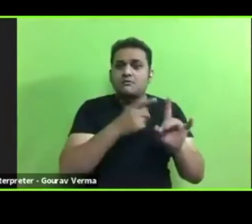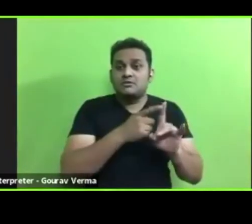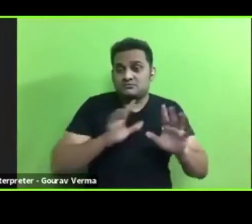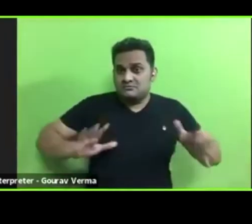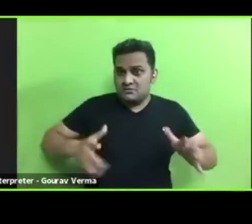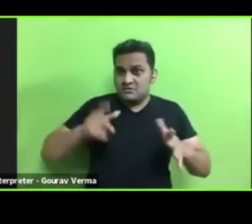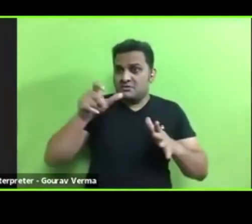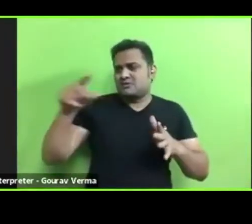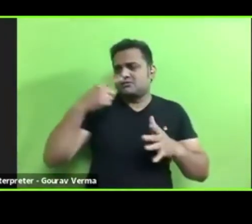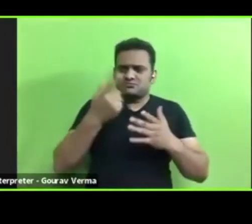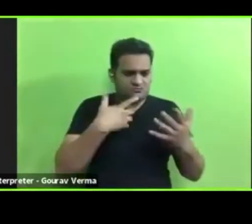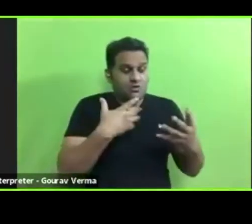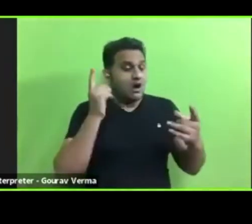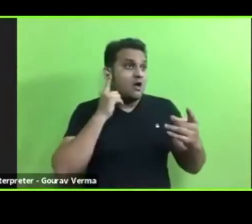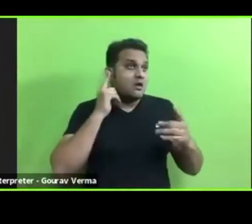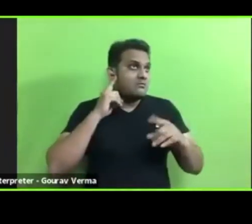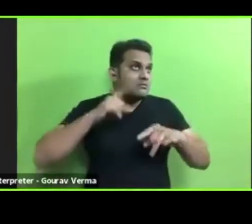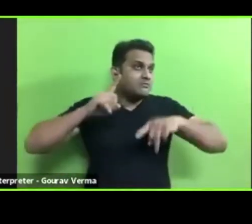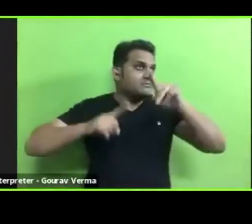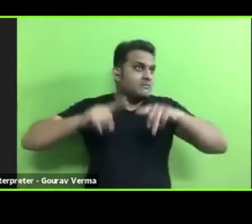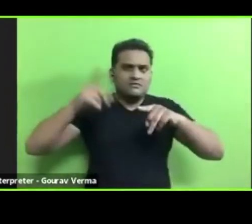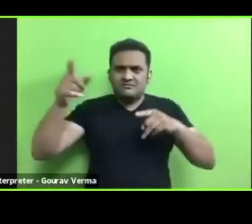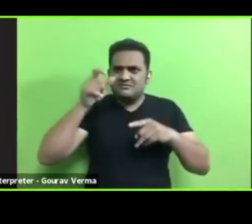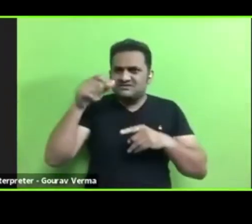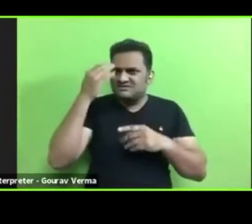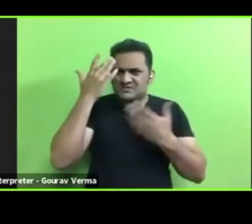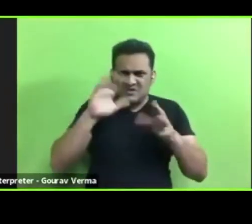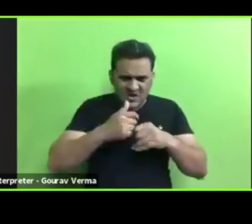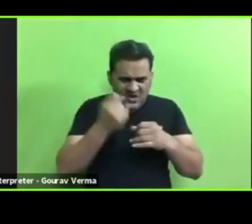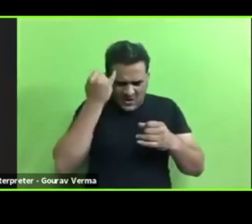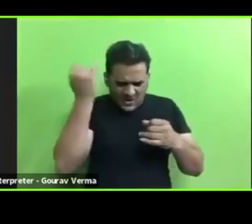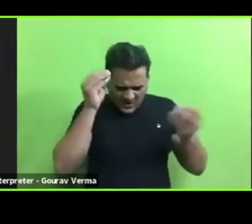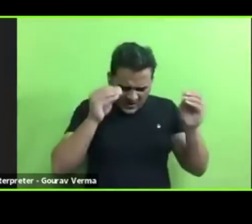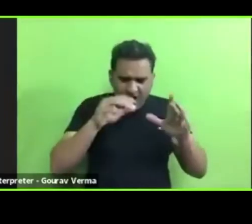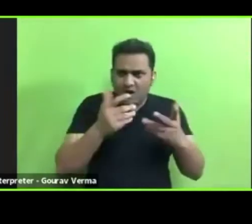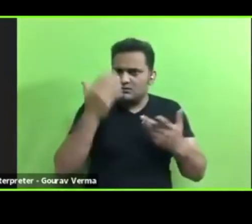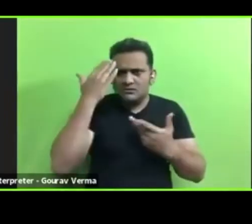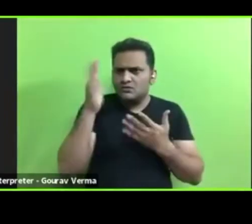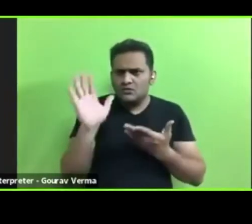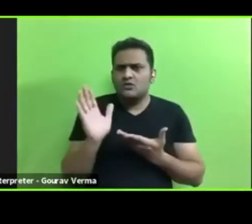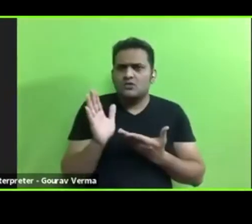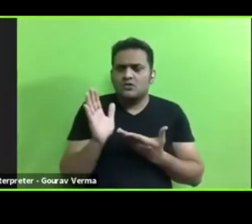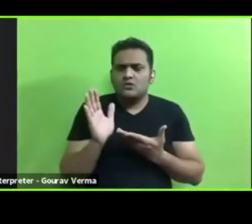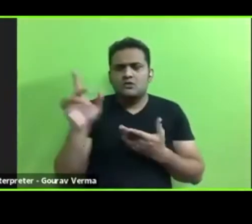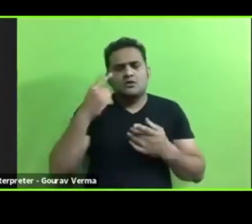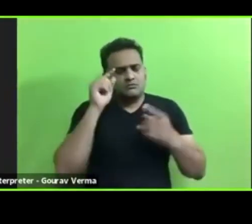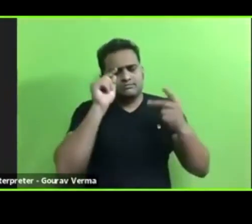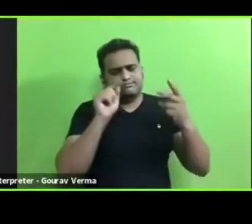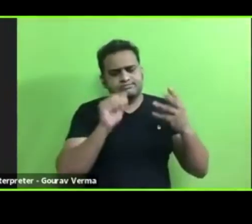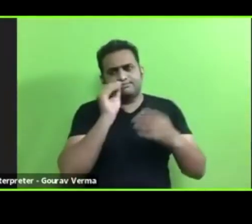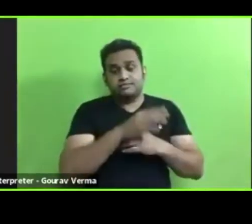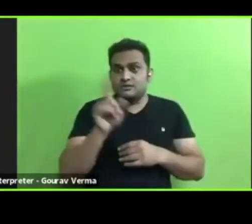I want this kind of sound. He doesn't know, he doesn't have the intellectual equipment actually to express what he wants. The person who